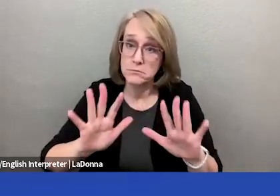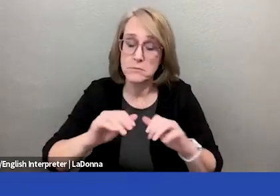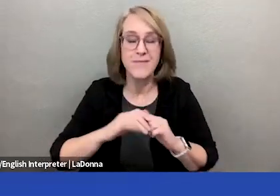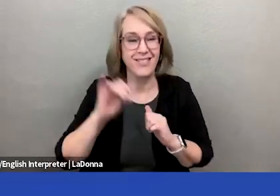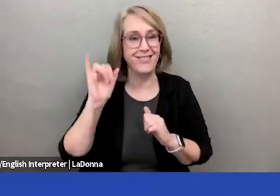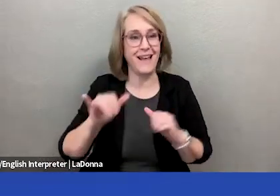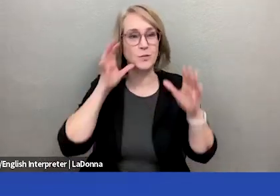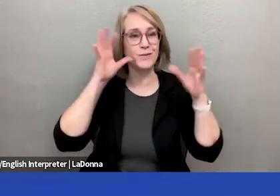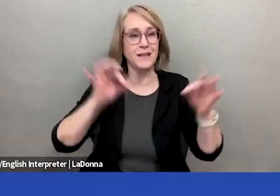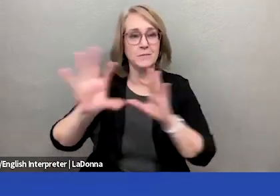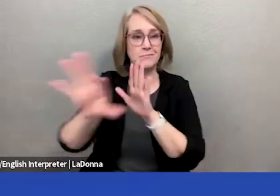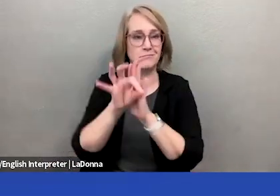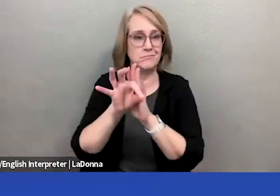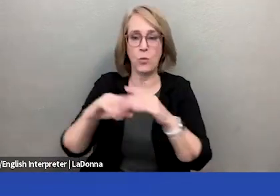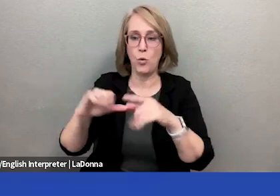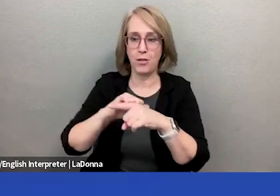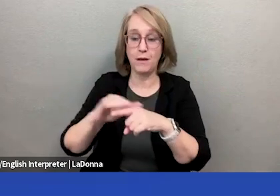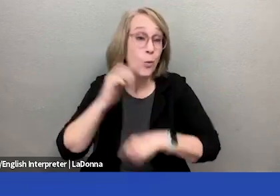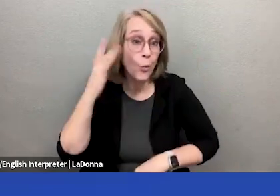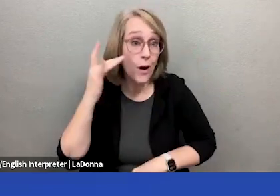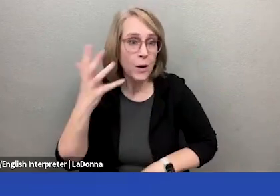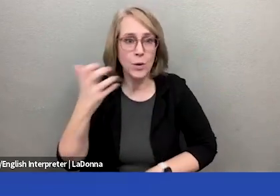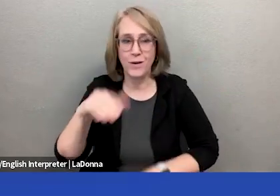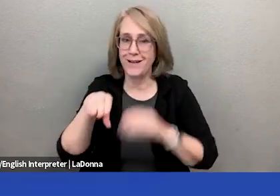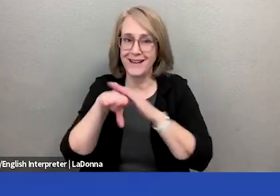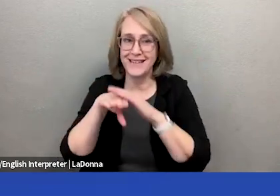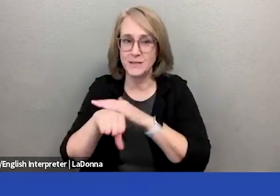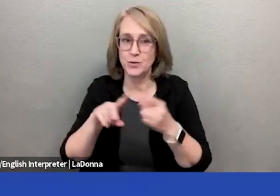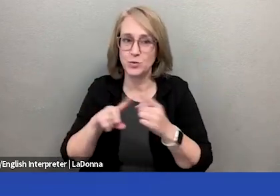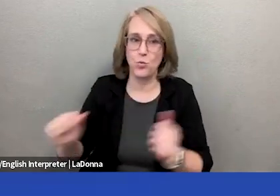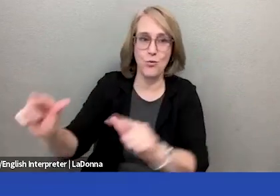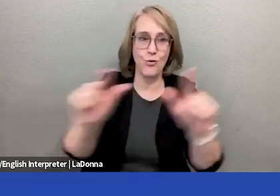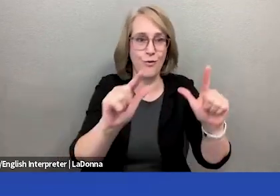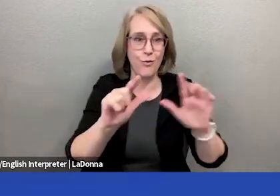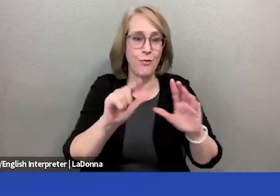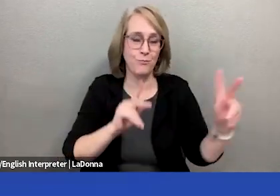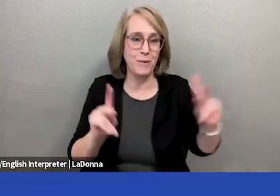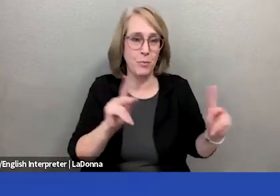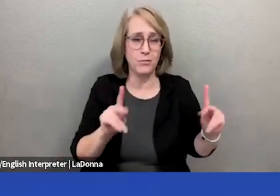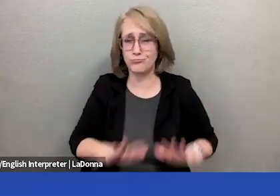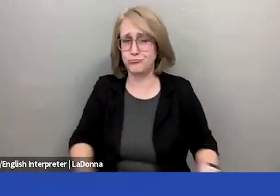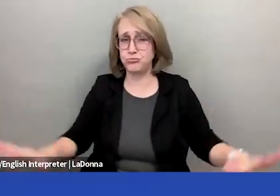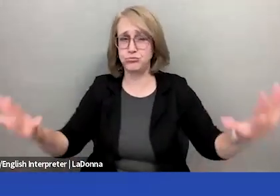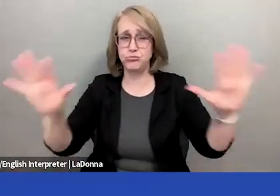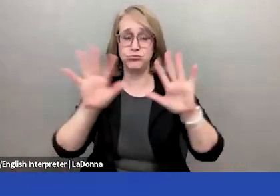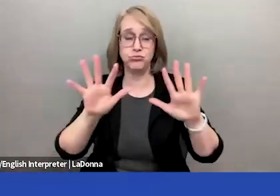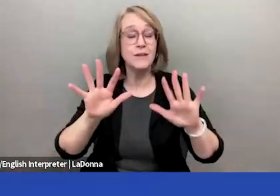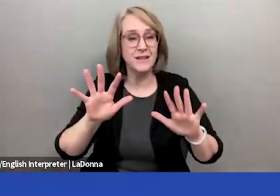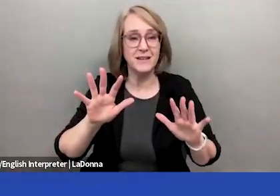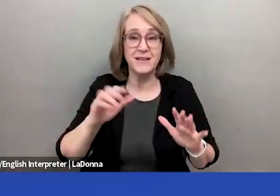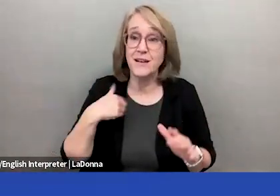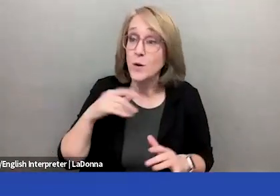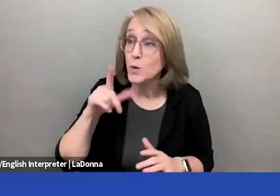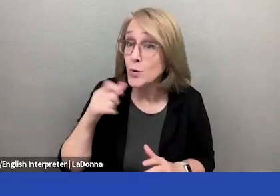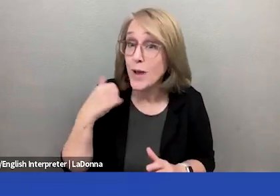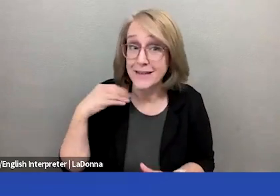direction that we ended up going because we wanted it to be accessible to all individuals. You know, having Wi-Fi